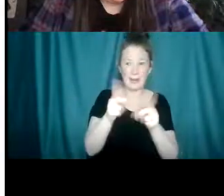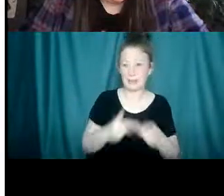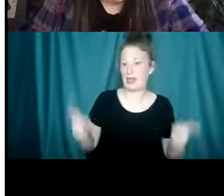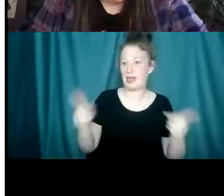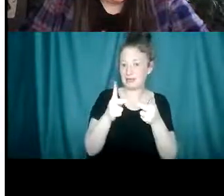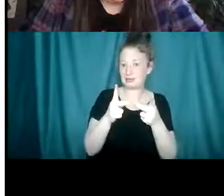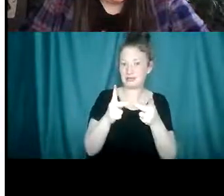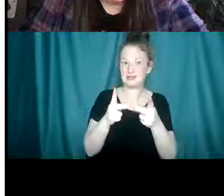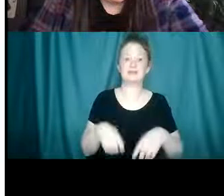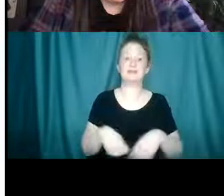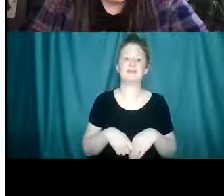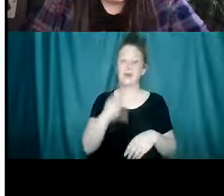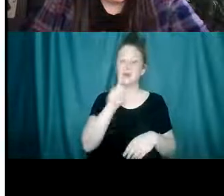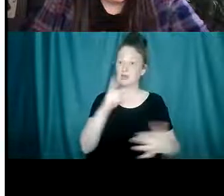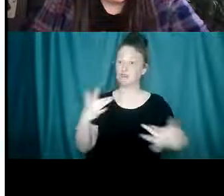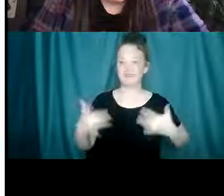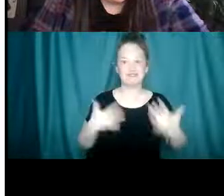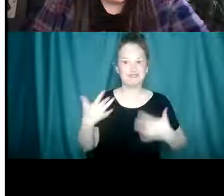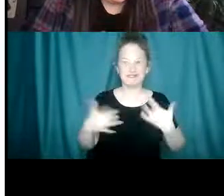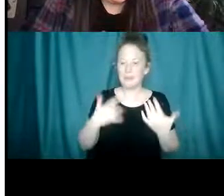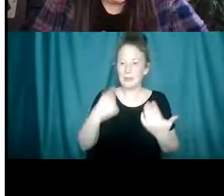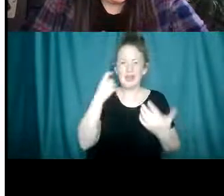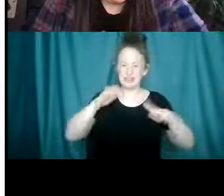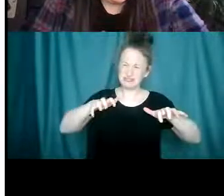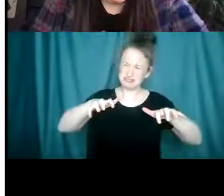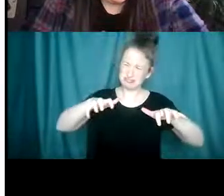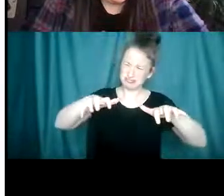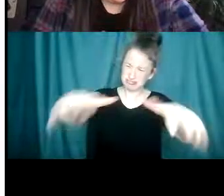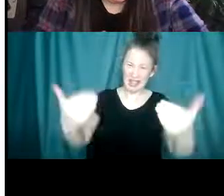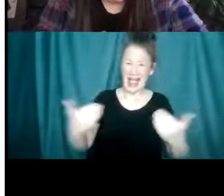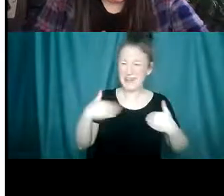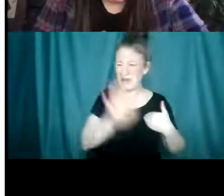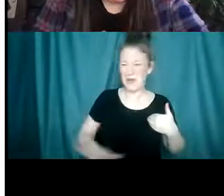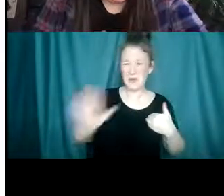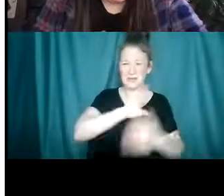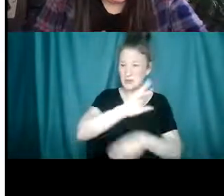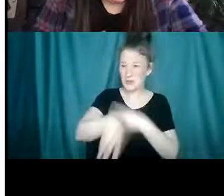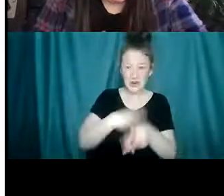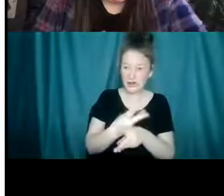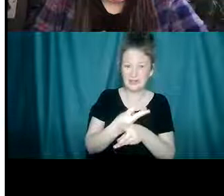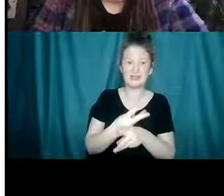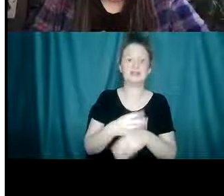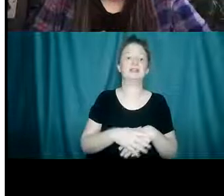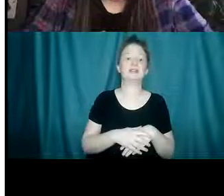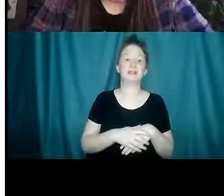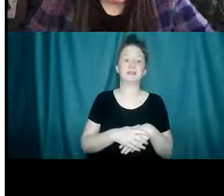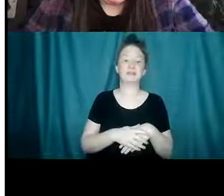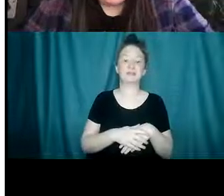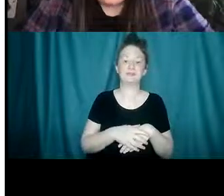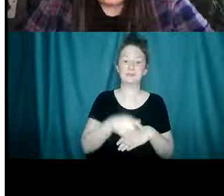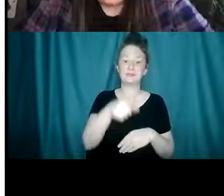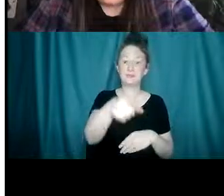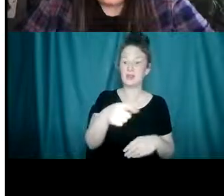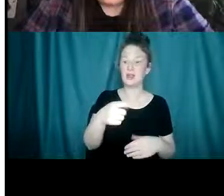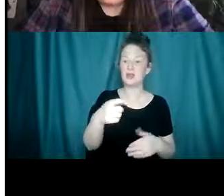really exciting because it's very abundant. I don't have global data, but from Alberta alone, I calculated that